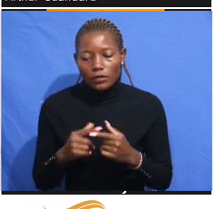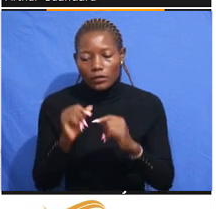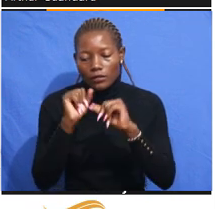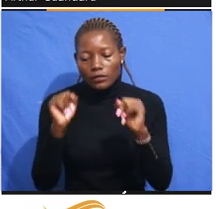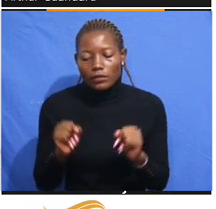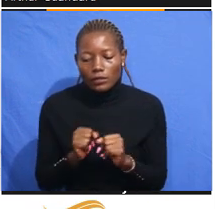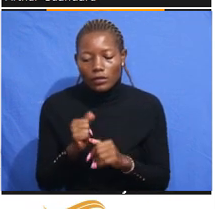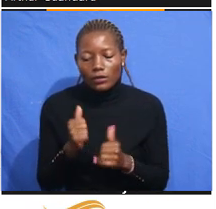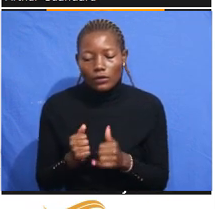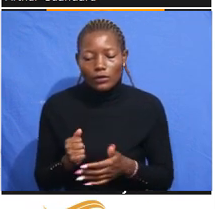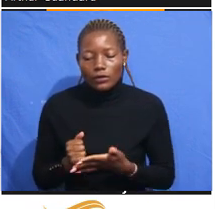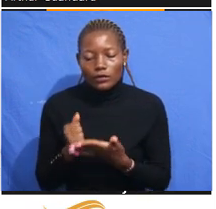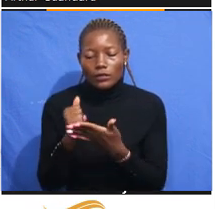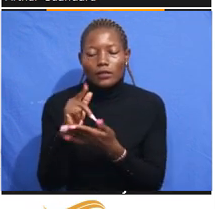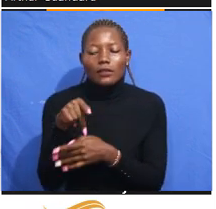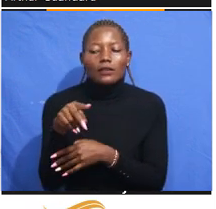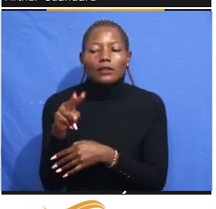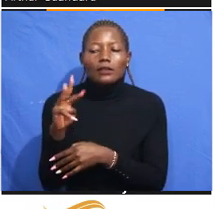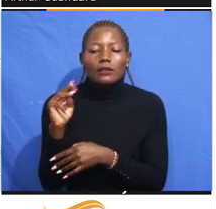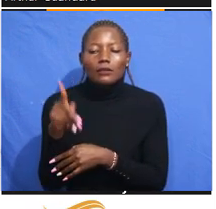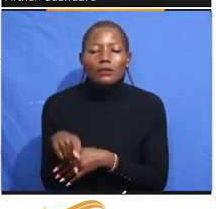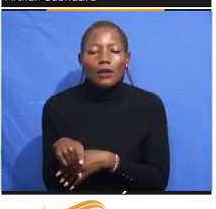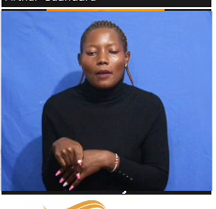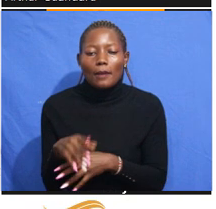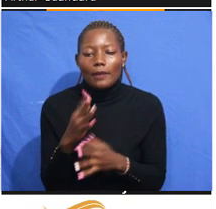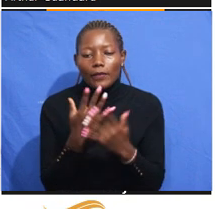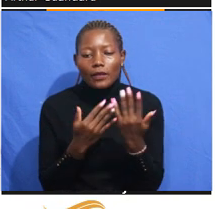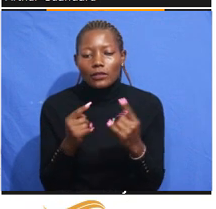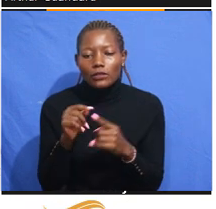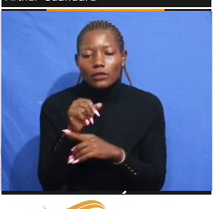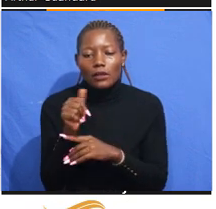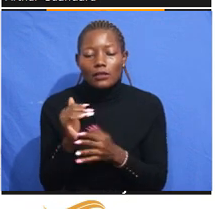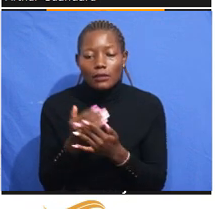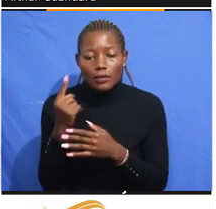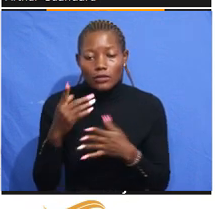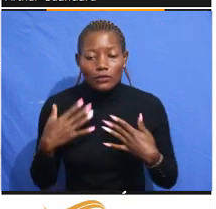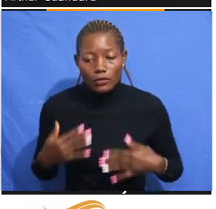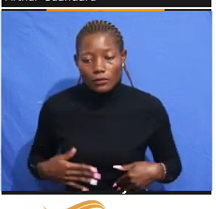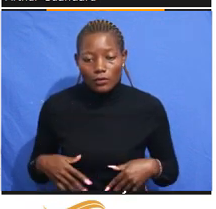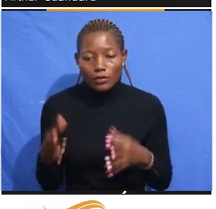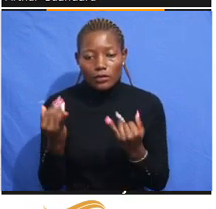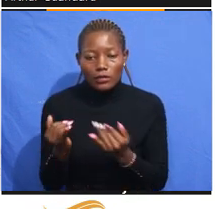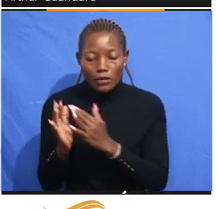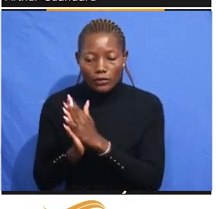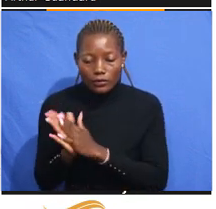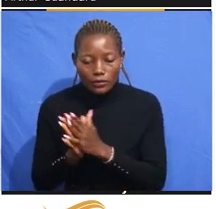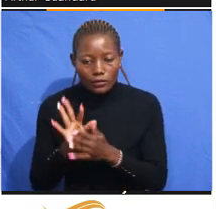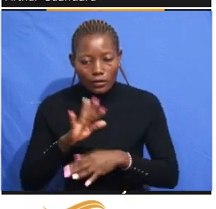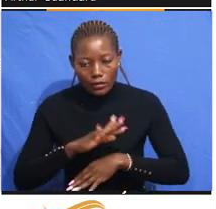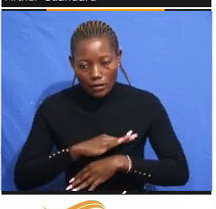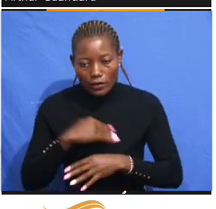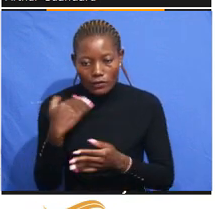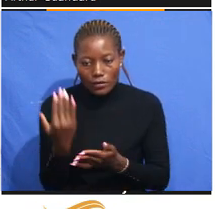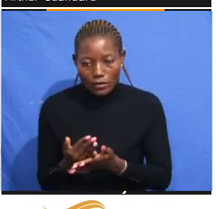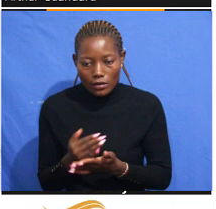now pumps the blood to the rest of the body. So, interestingly enough, the right side